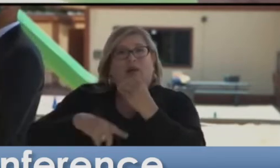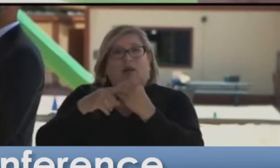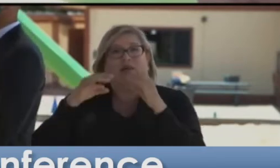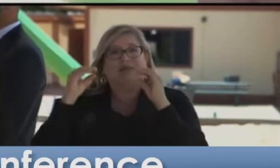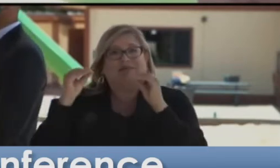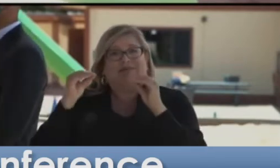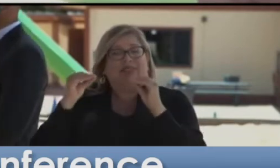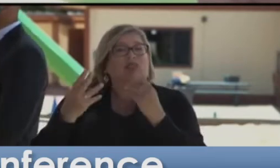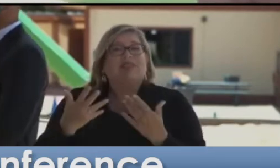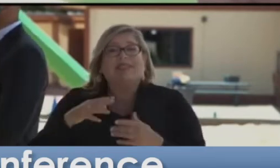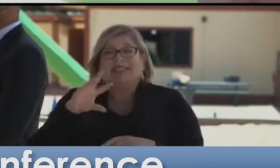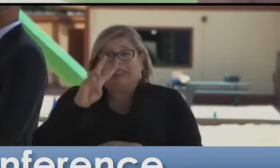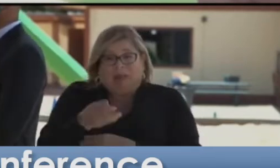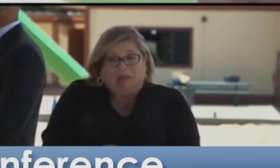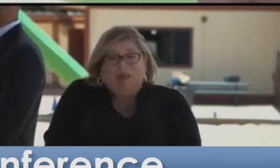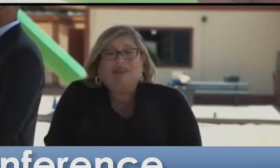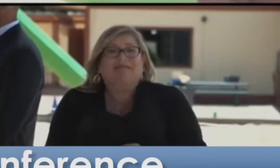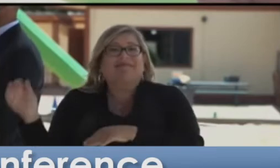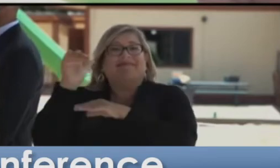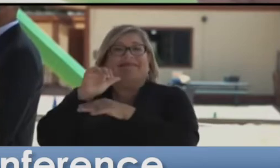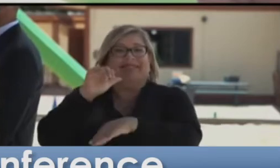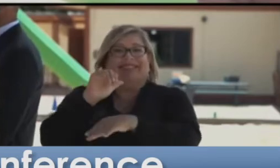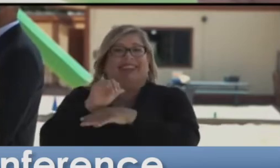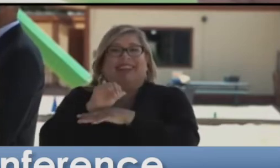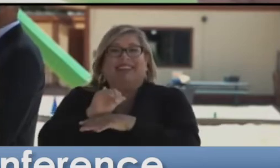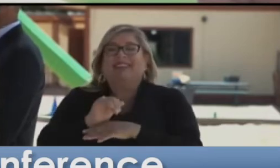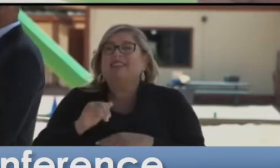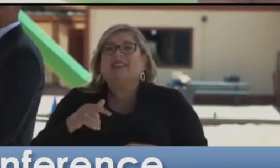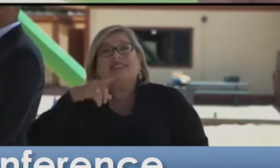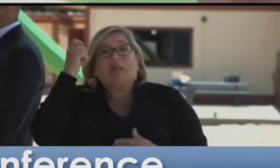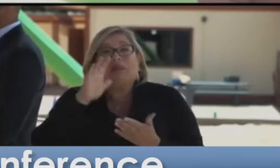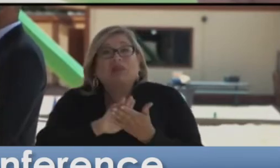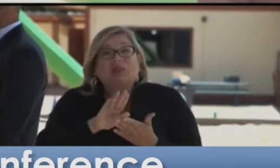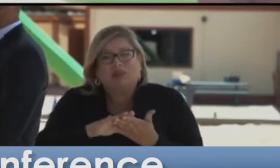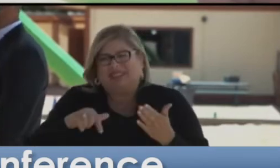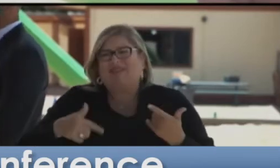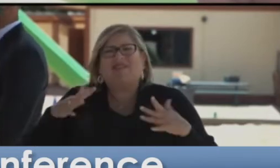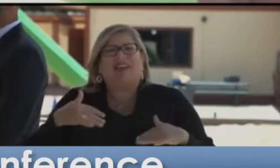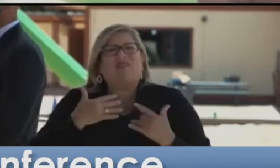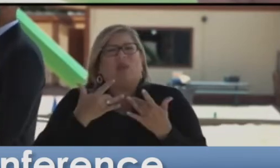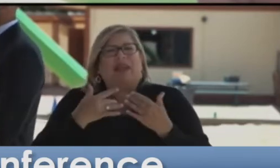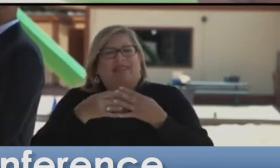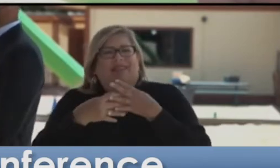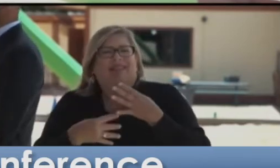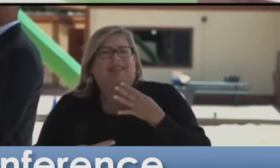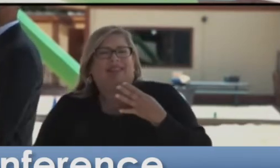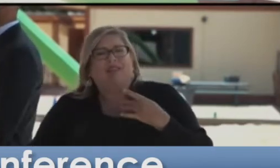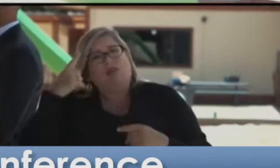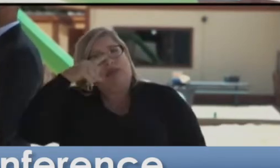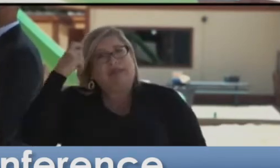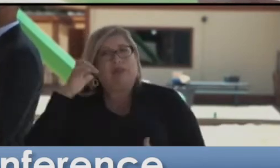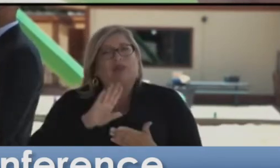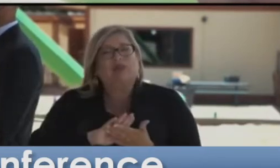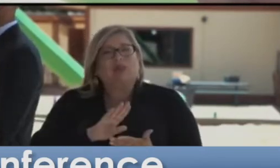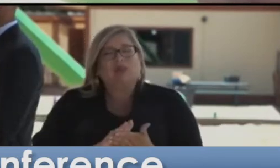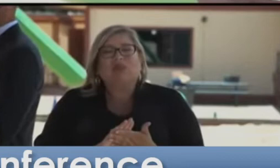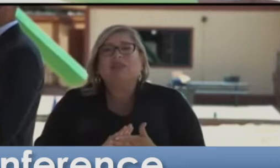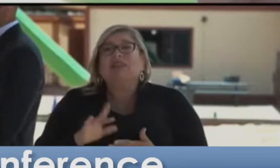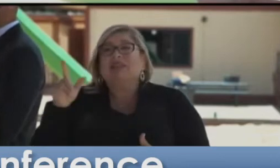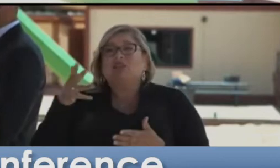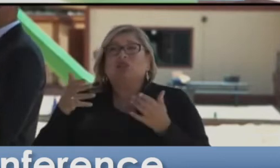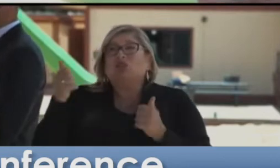6 p.m., summer school. They already have a wait list here for summer school. We're seeing the vast majority, I think, Mr. Superintendent,